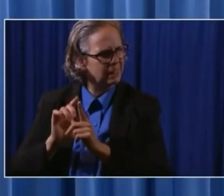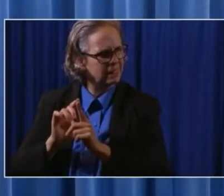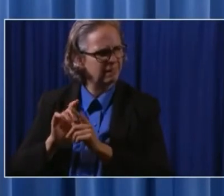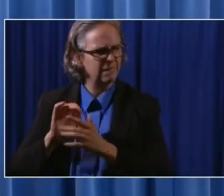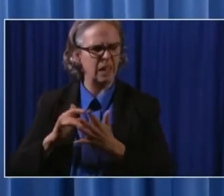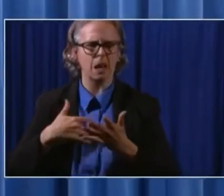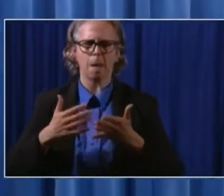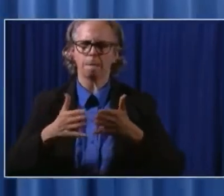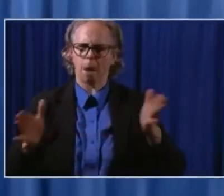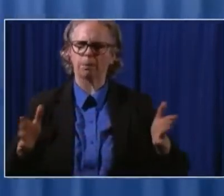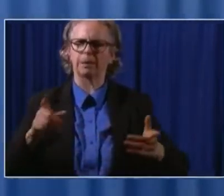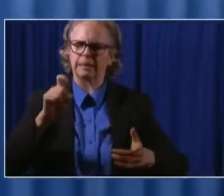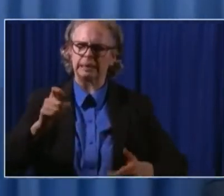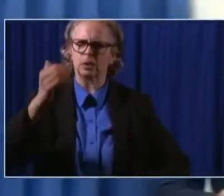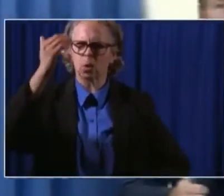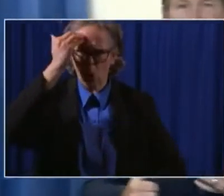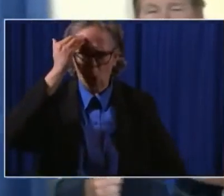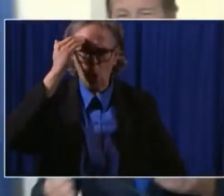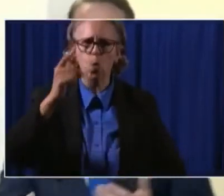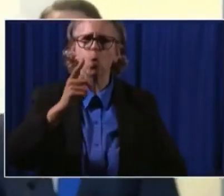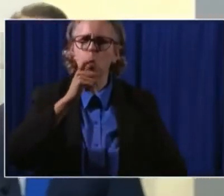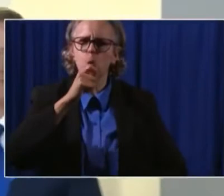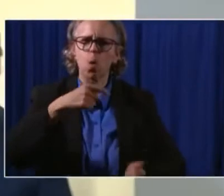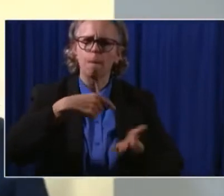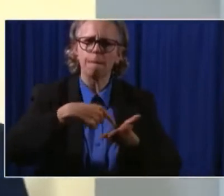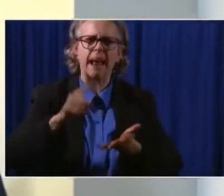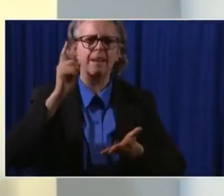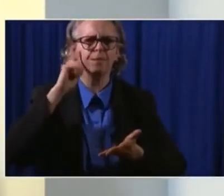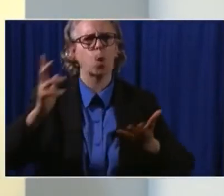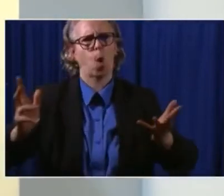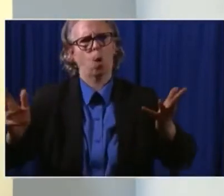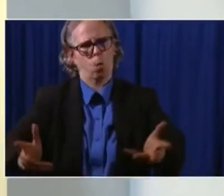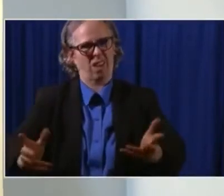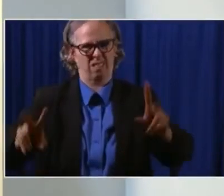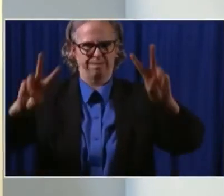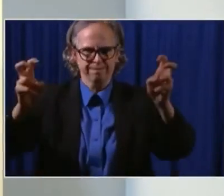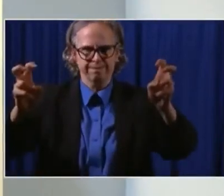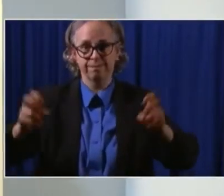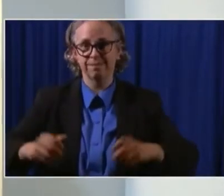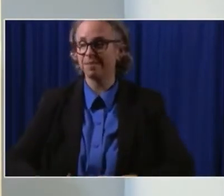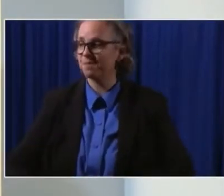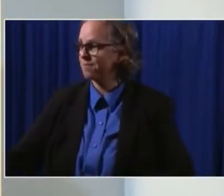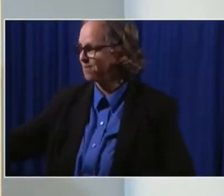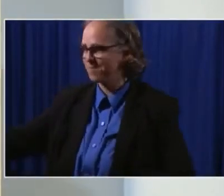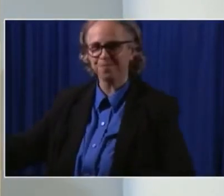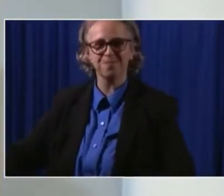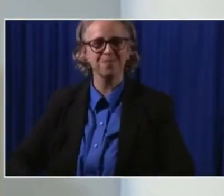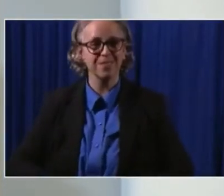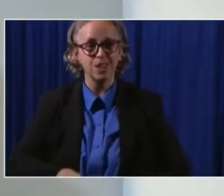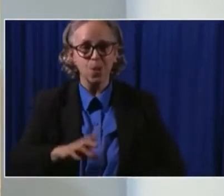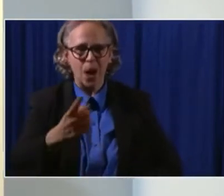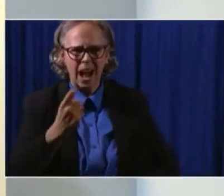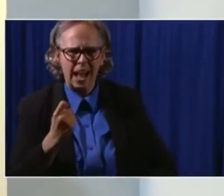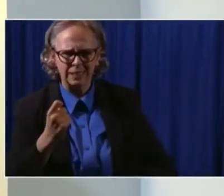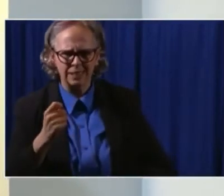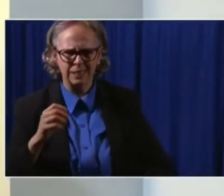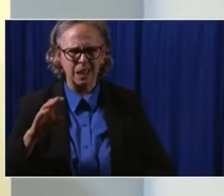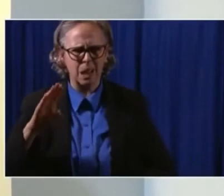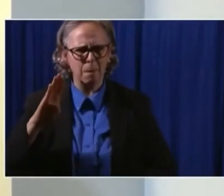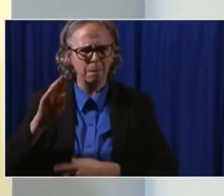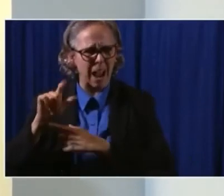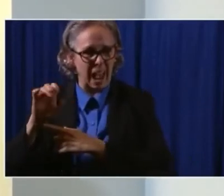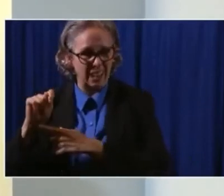John, I don't know if you want to add anything to that. I could add, you asked the question about yes means yes, no means no. The ballot board, when it's a ballot